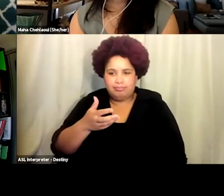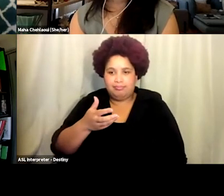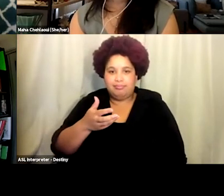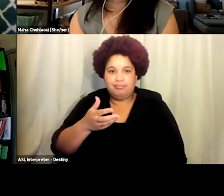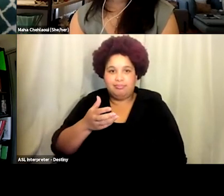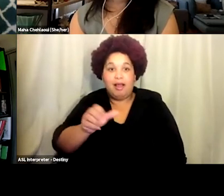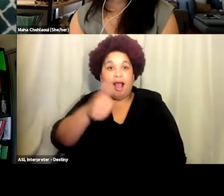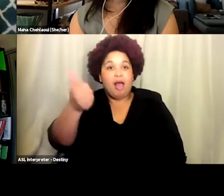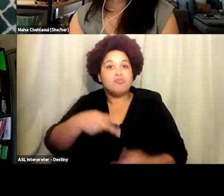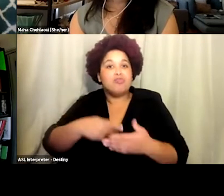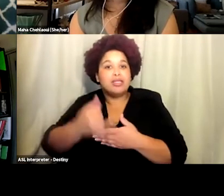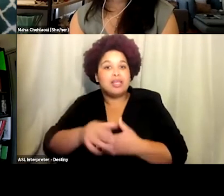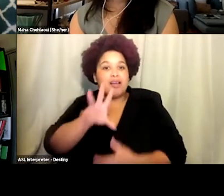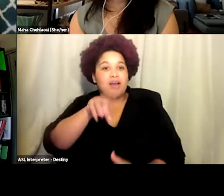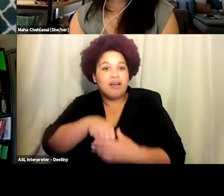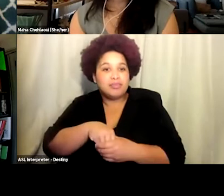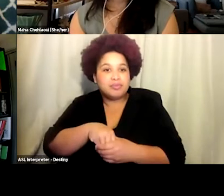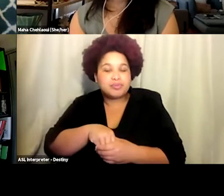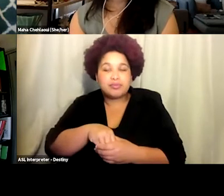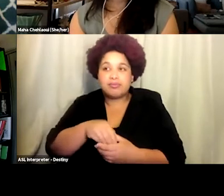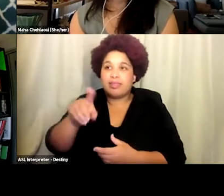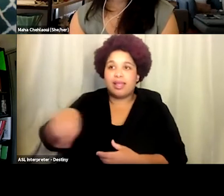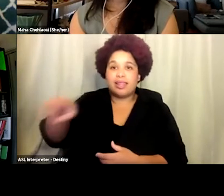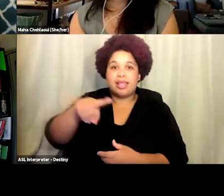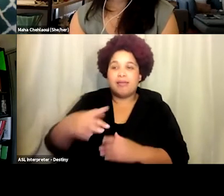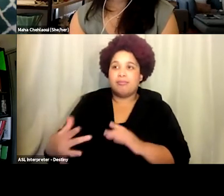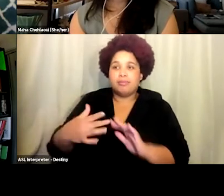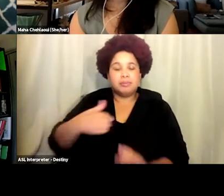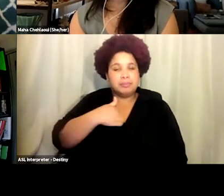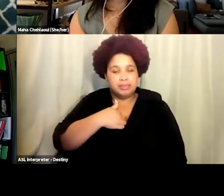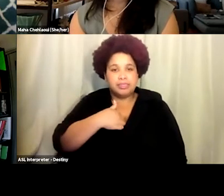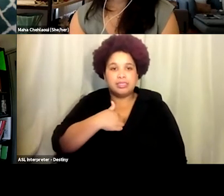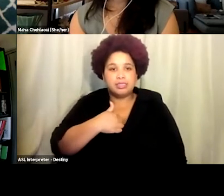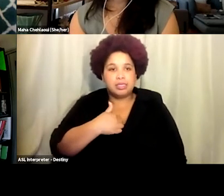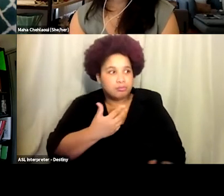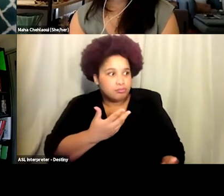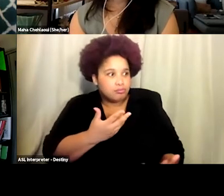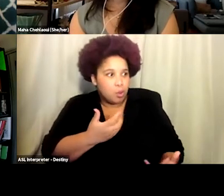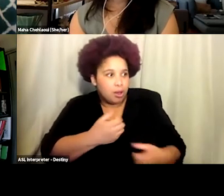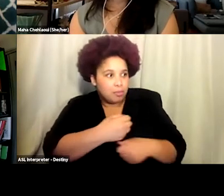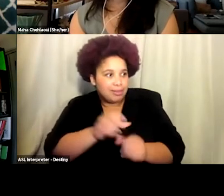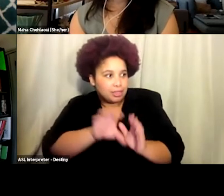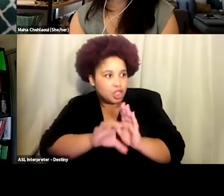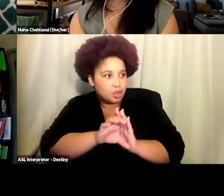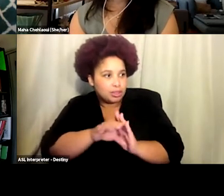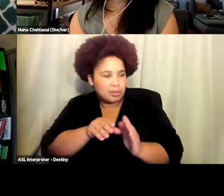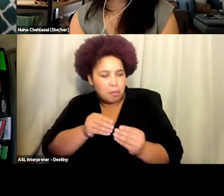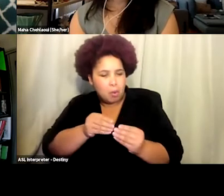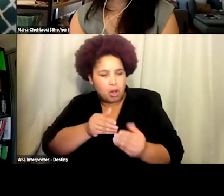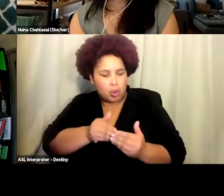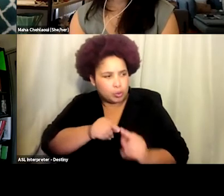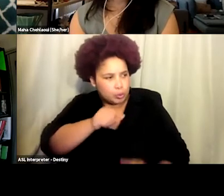And another voiceover project that I was a part of, they reached out to me. They're like, we want to create this character closer to you.